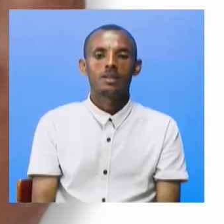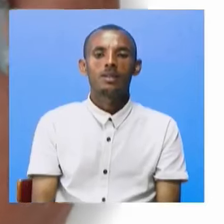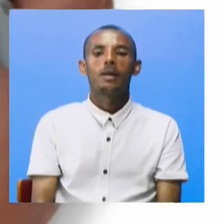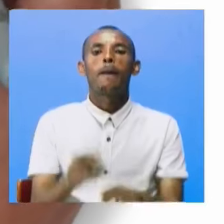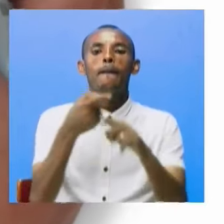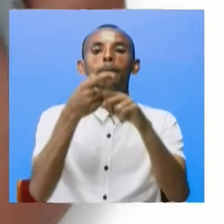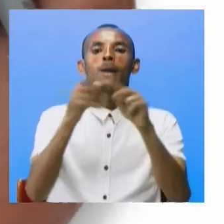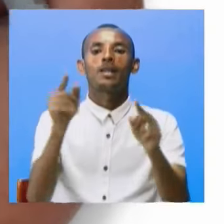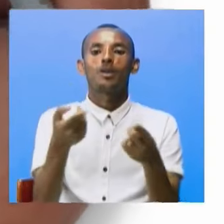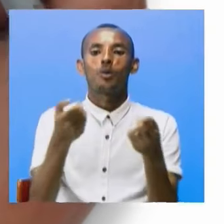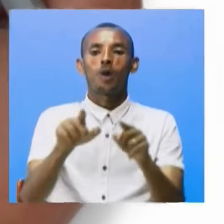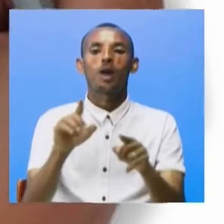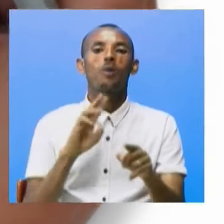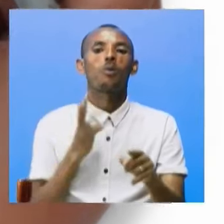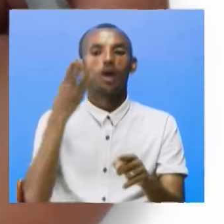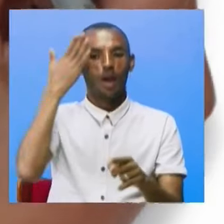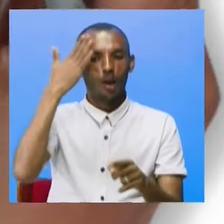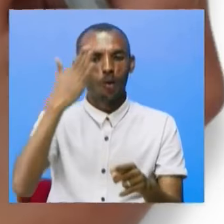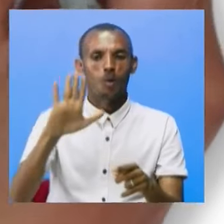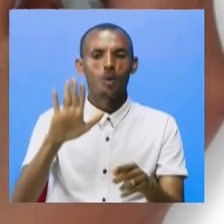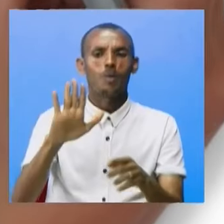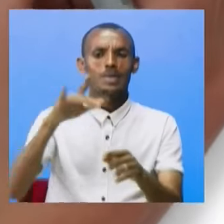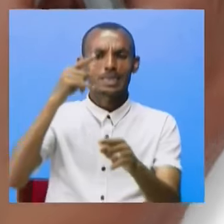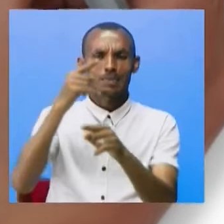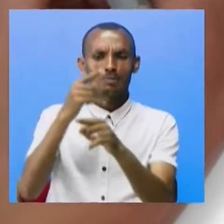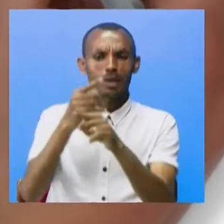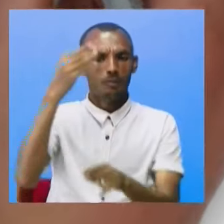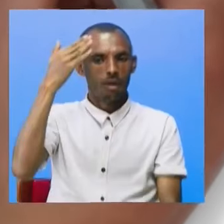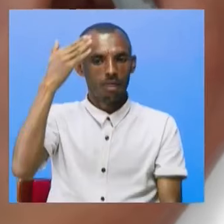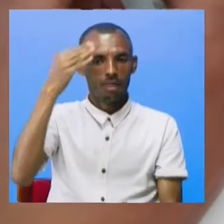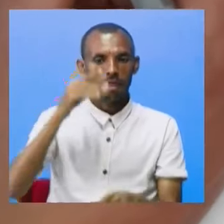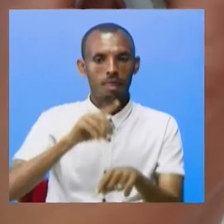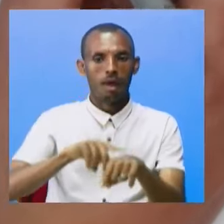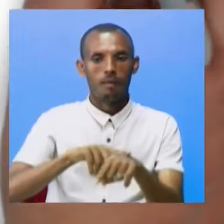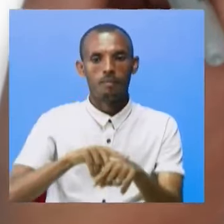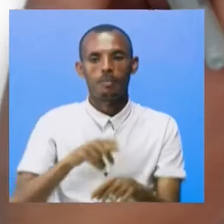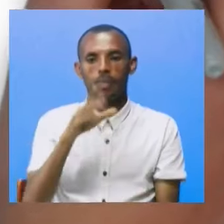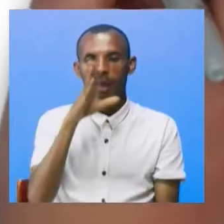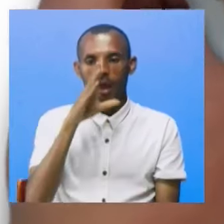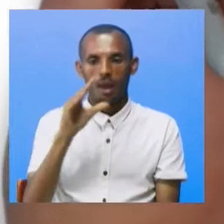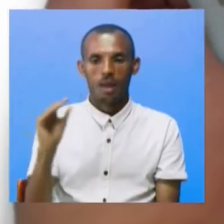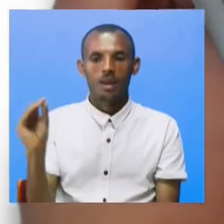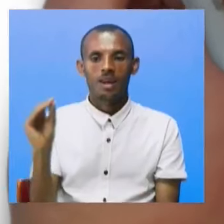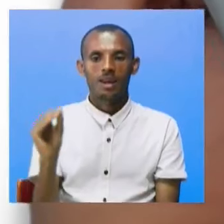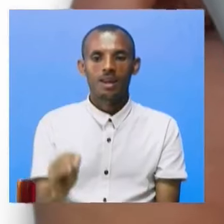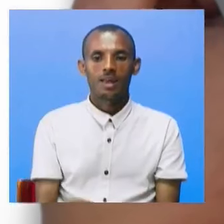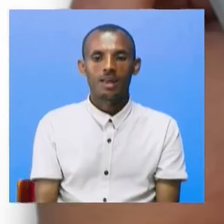but when we don't know the specific time, all right? And